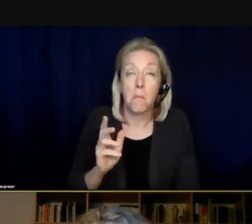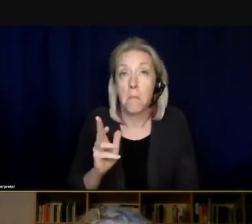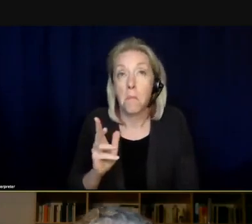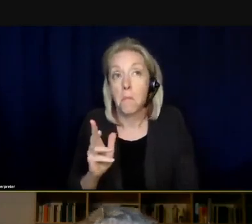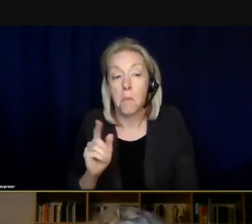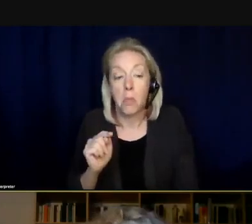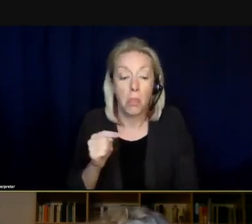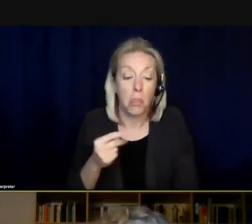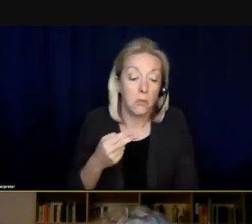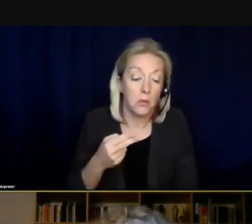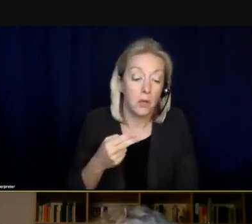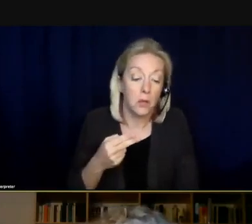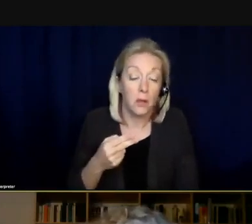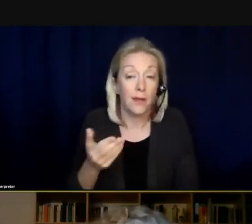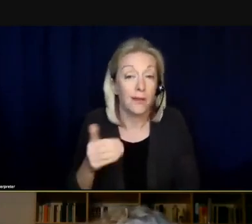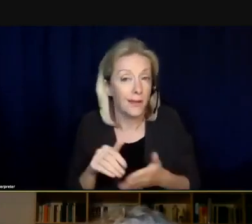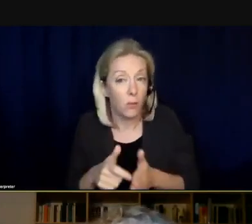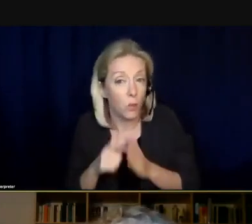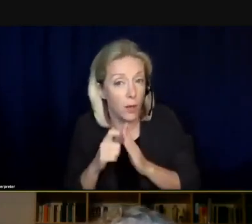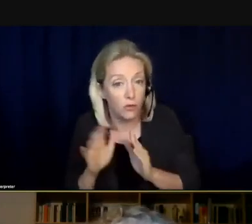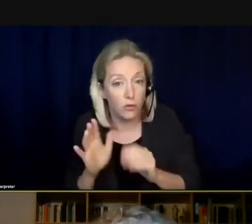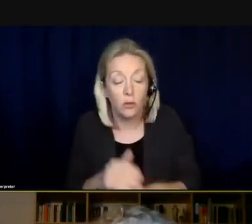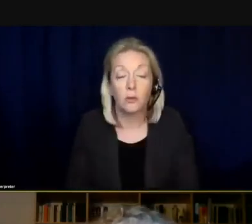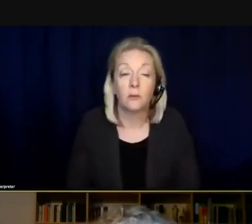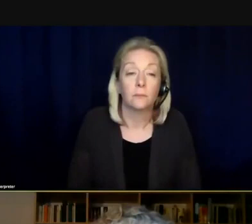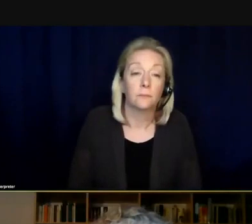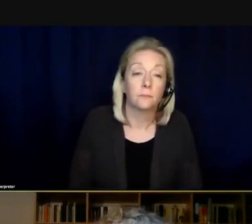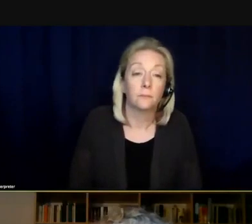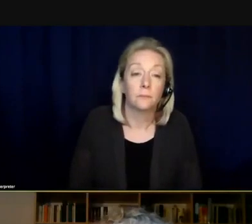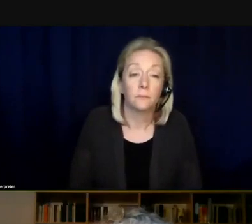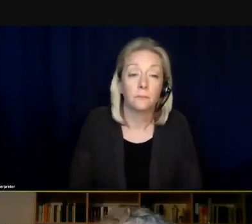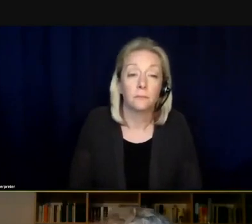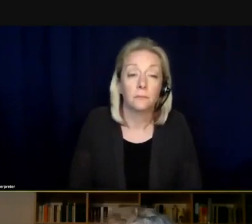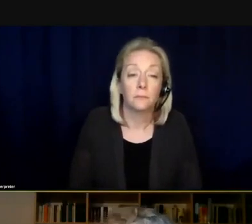first grade, not required, but you can. The subject,